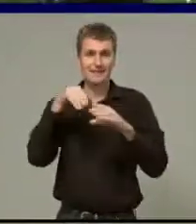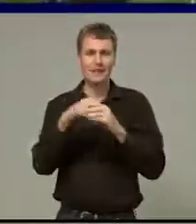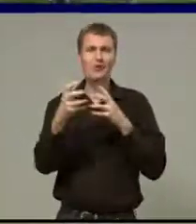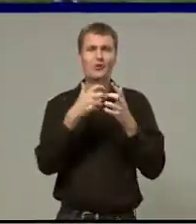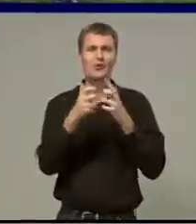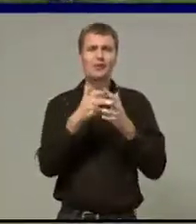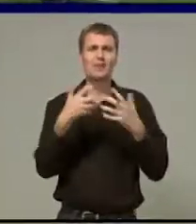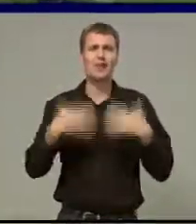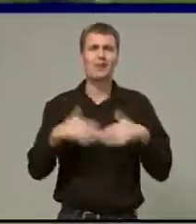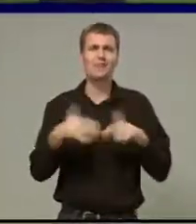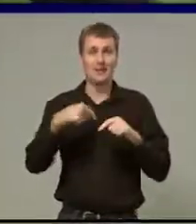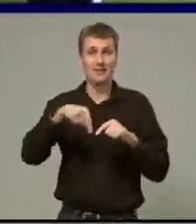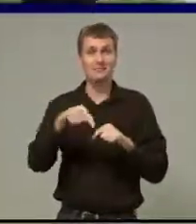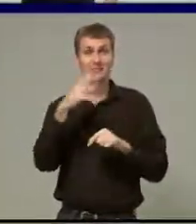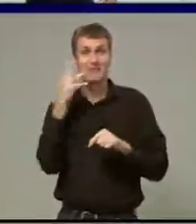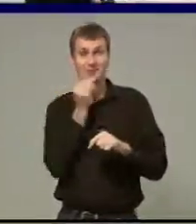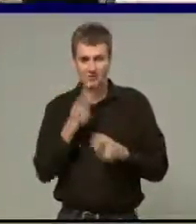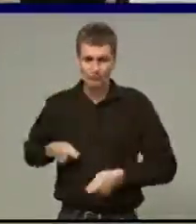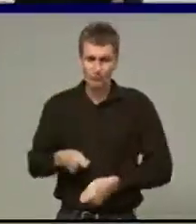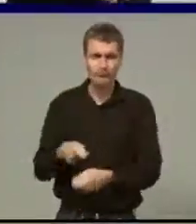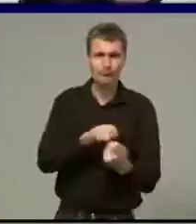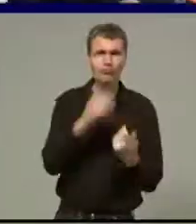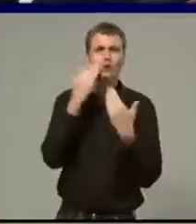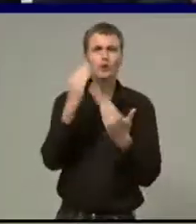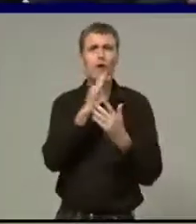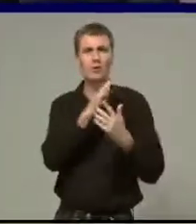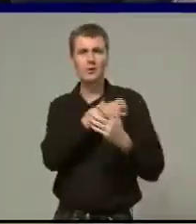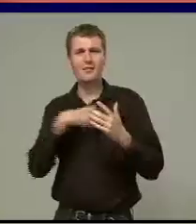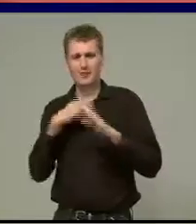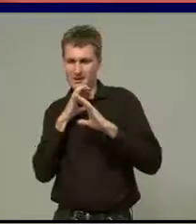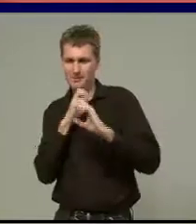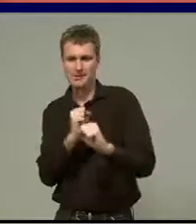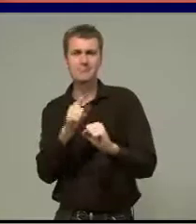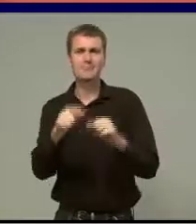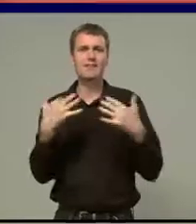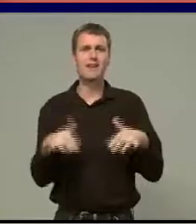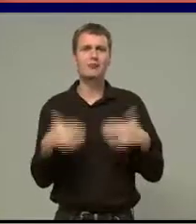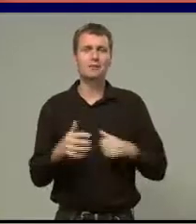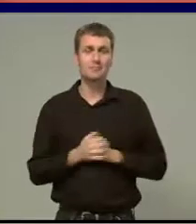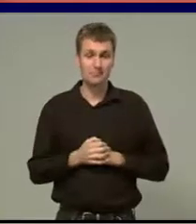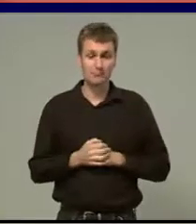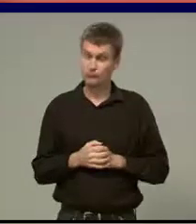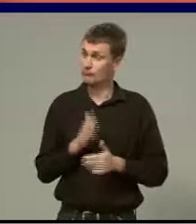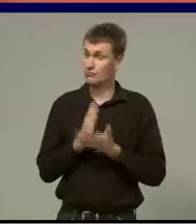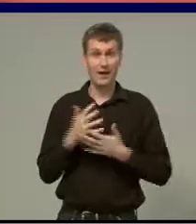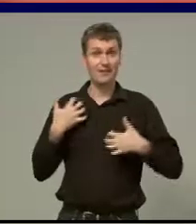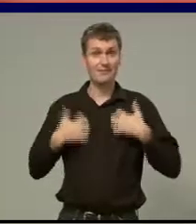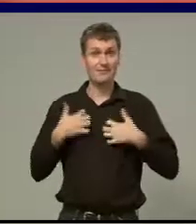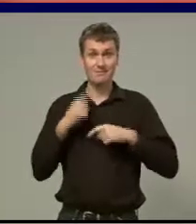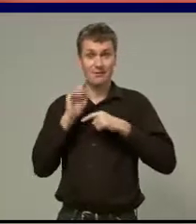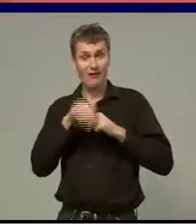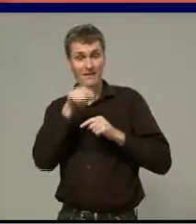turning the first sod as a sign of the government's commitment to Canterbury. They're very excited about what's happening here,